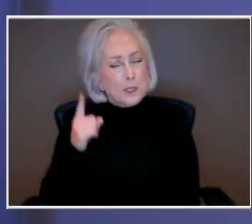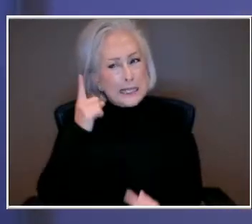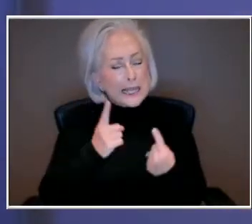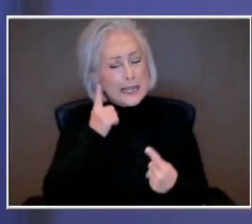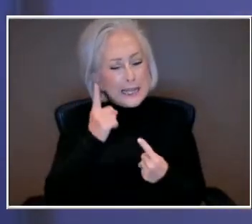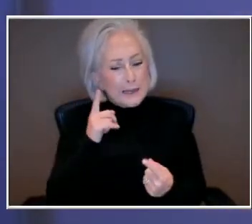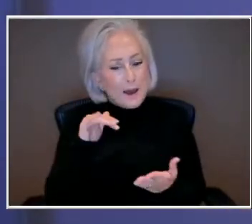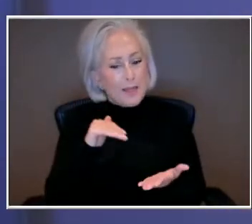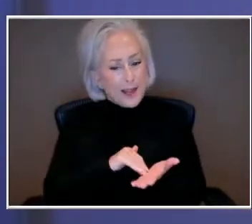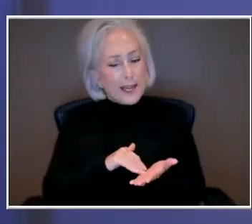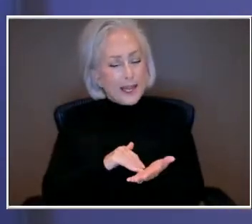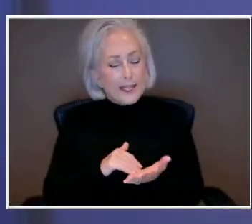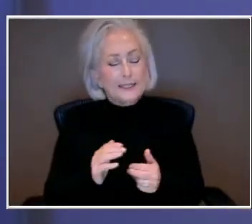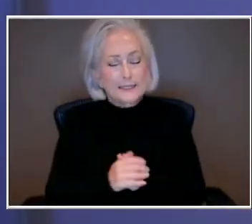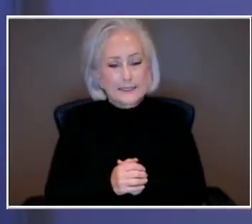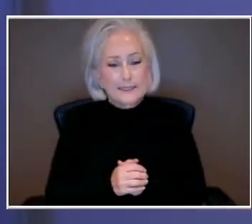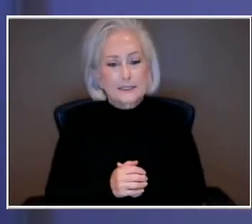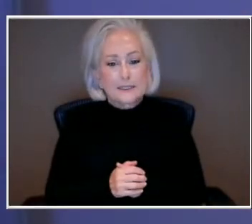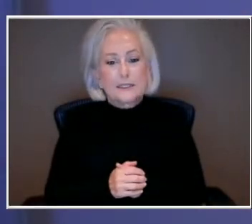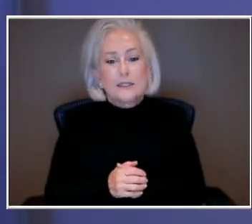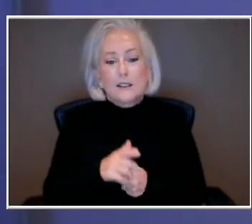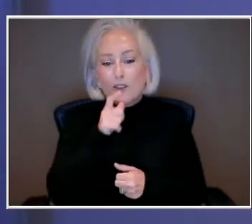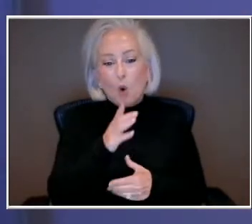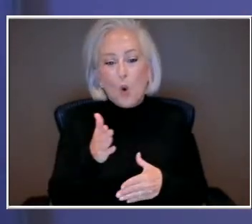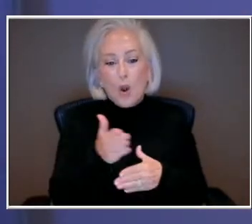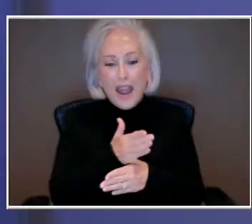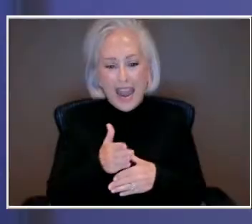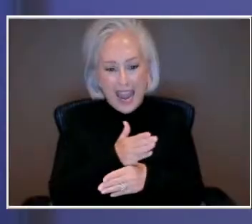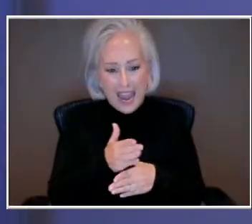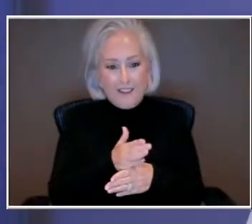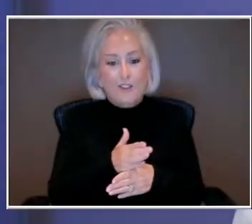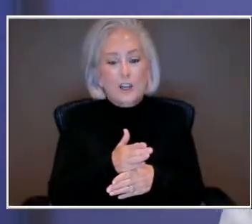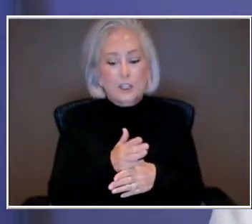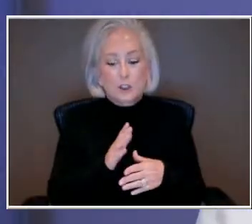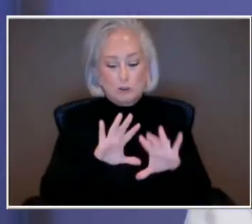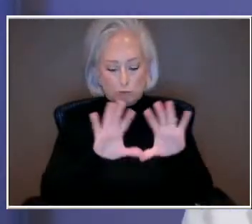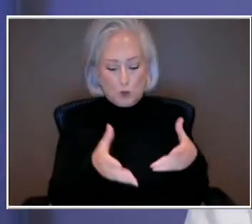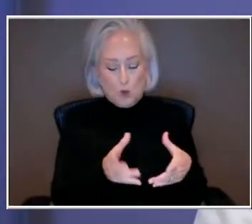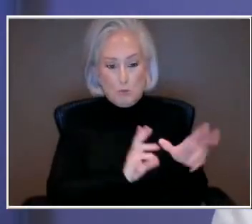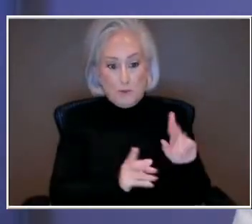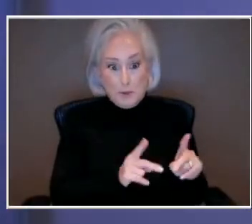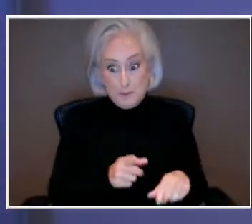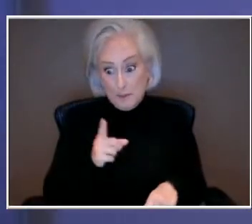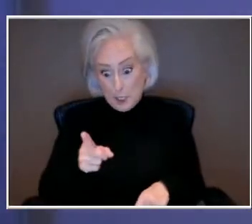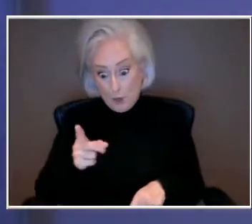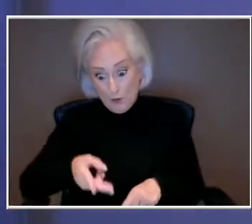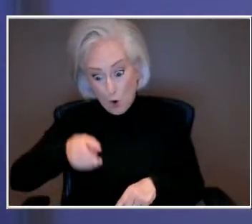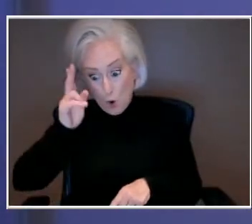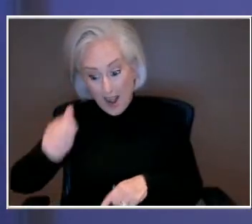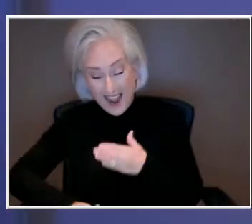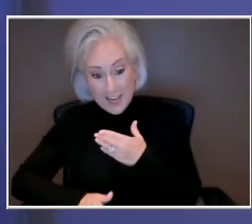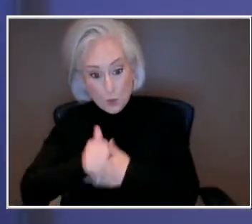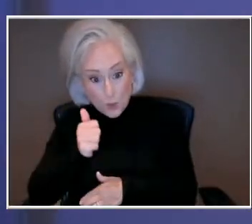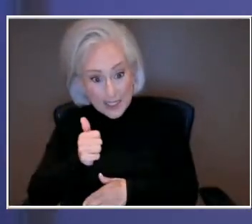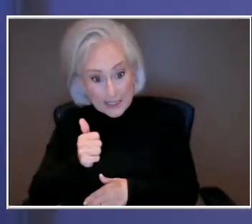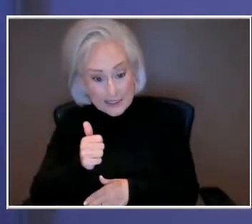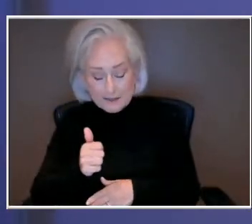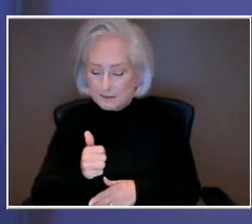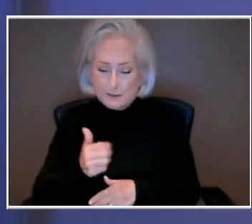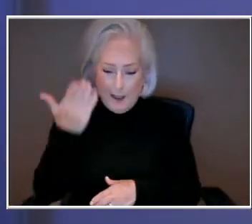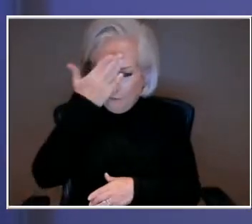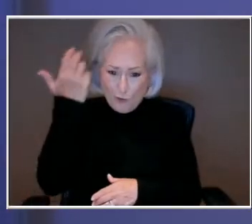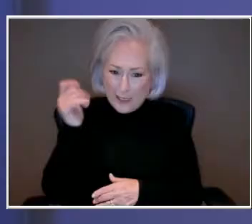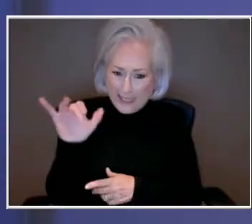population risk. But for people that are high risk, forget that idea. If your life expectancy is, especially as